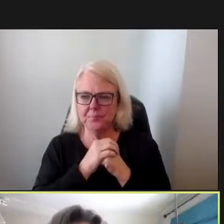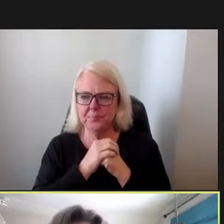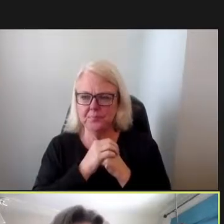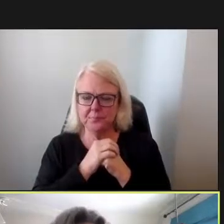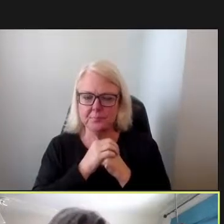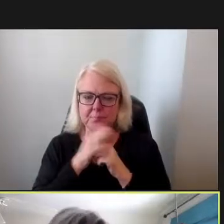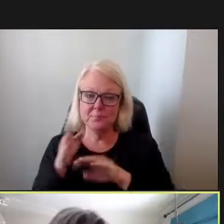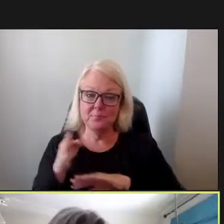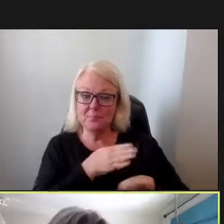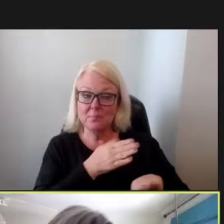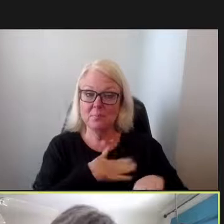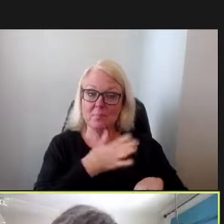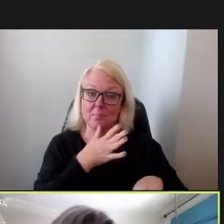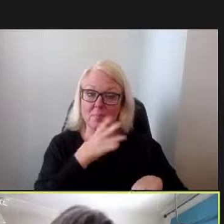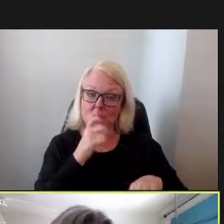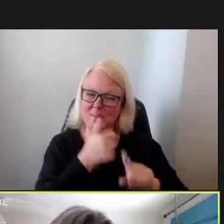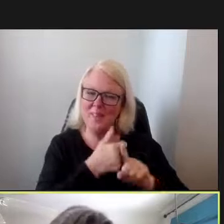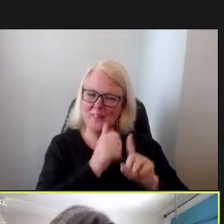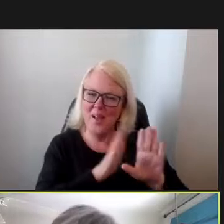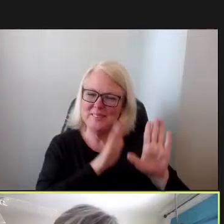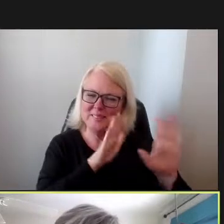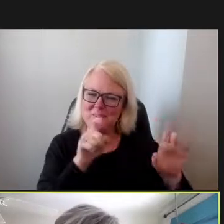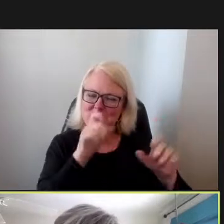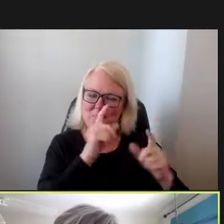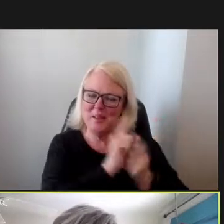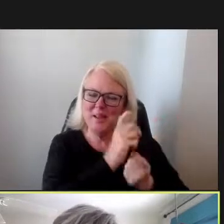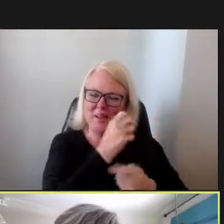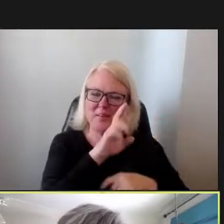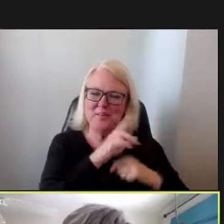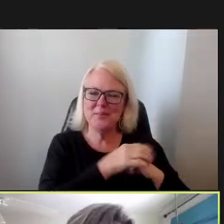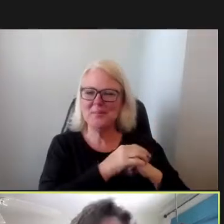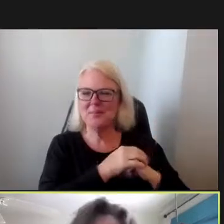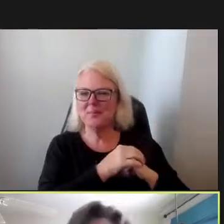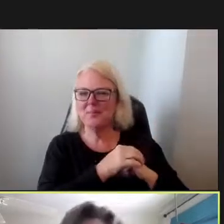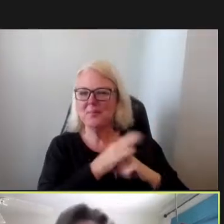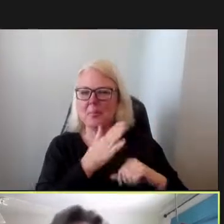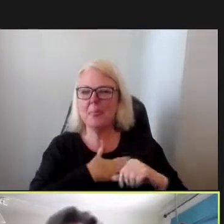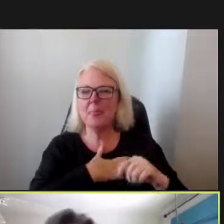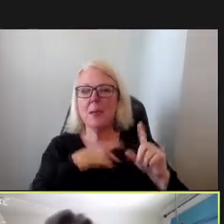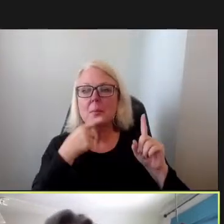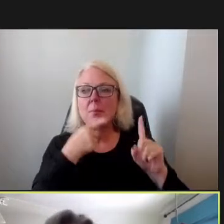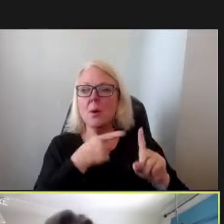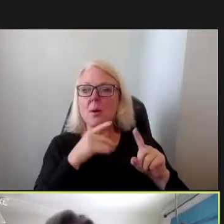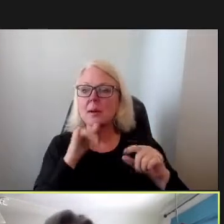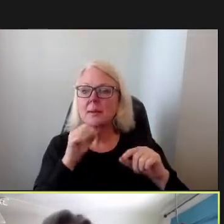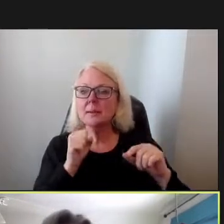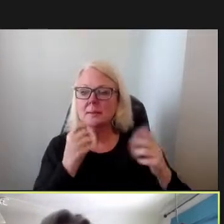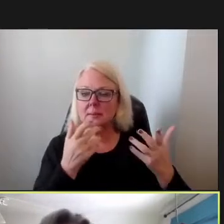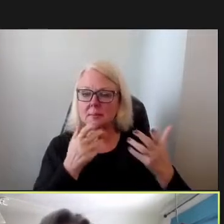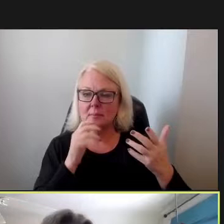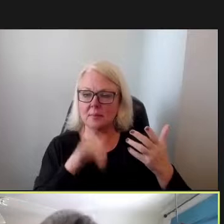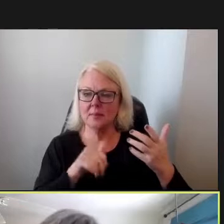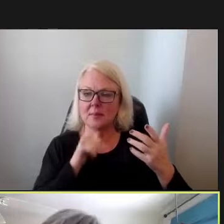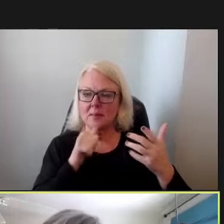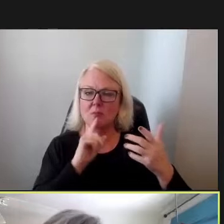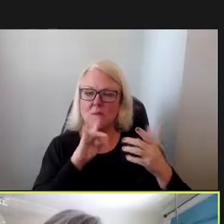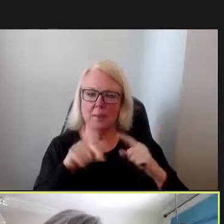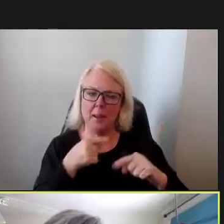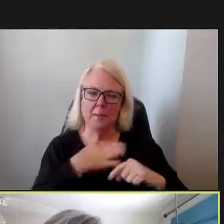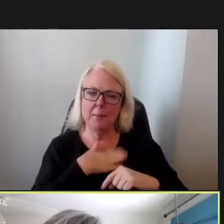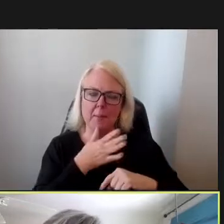Aside from my mom though, who is awesome, you should meet her. My point here is that this is not really about my